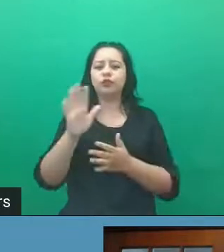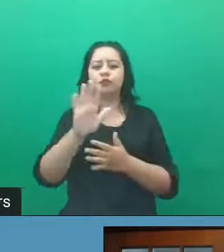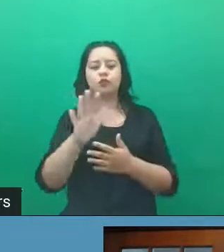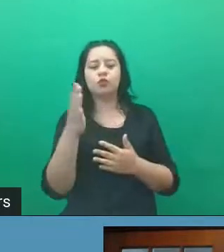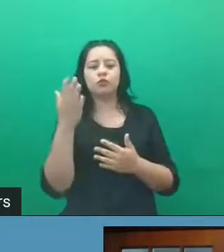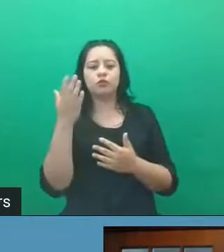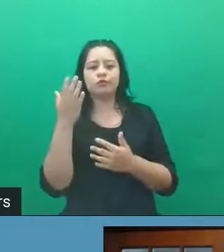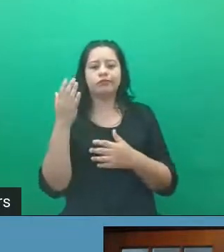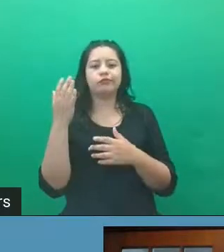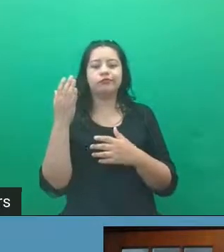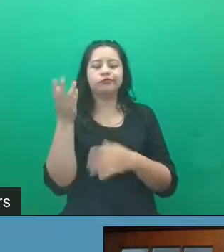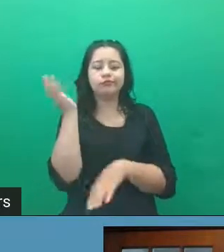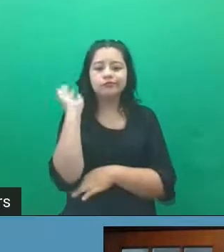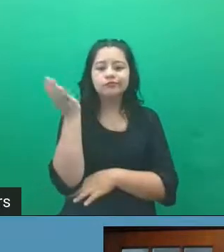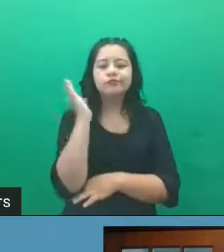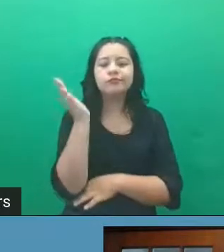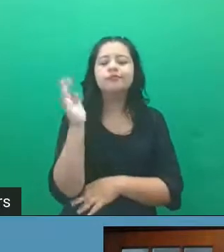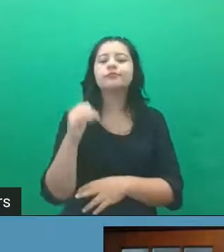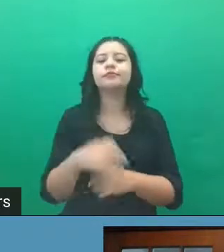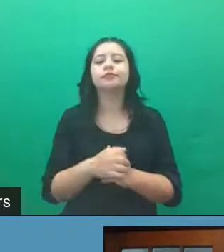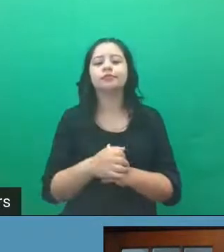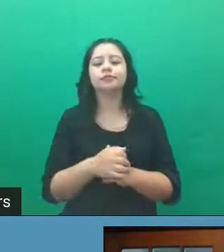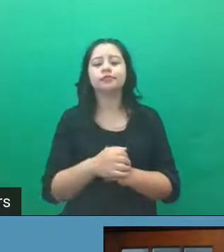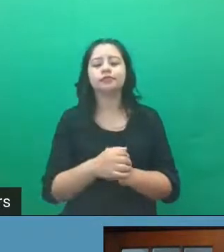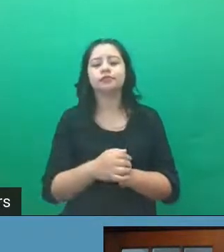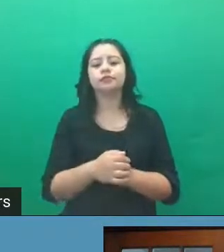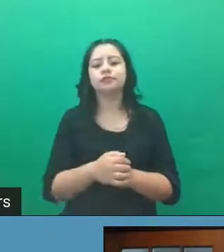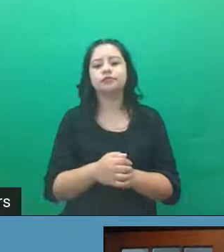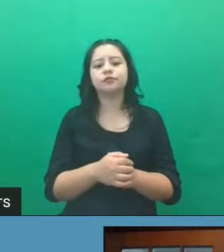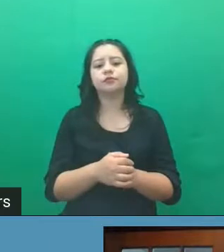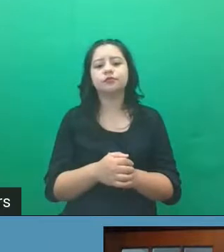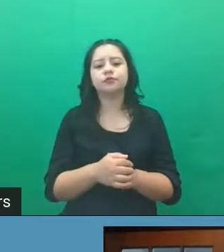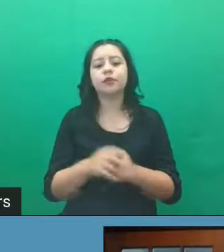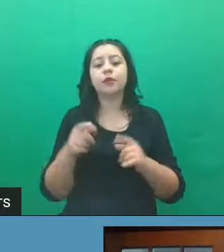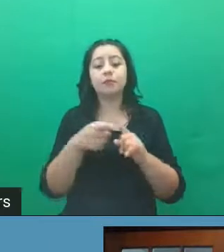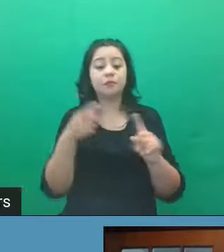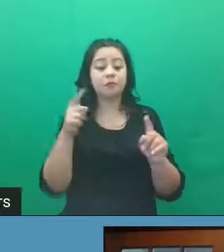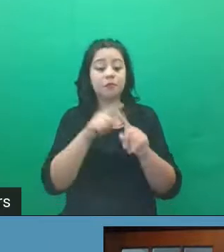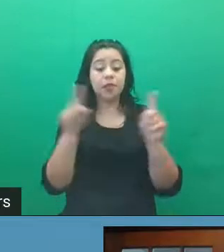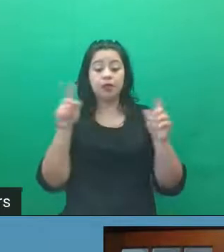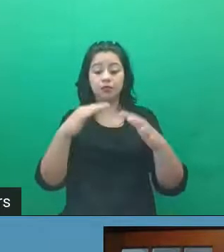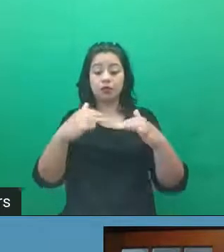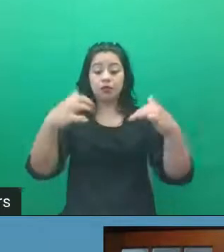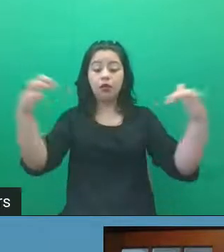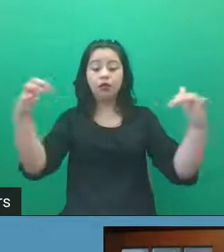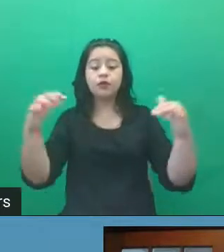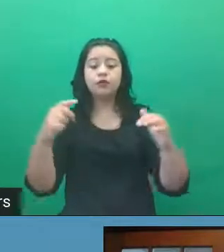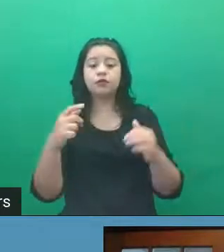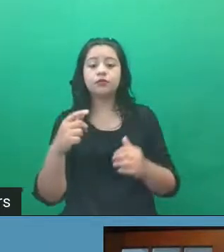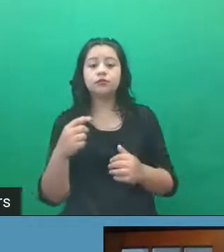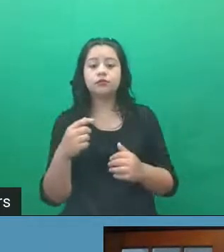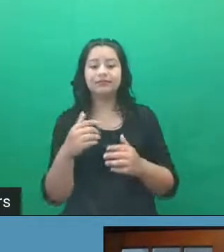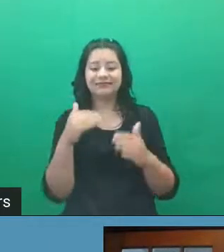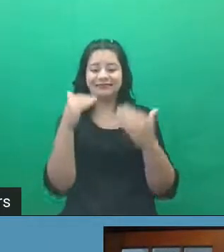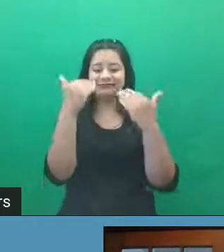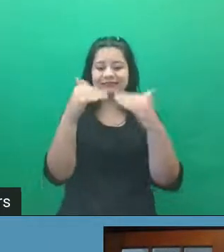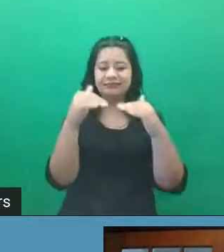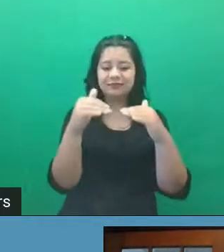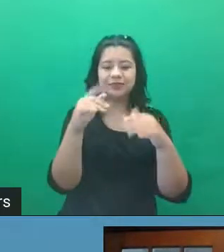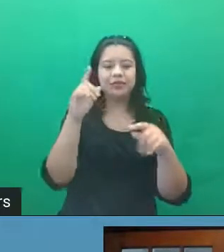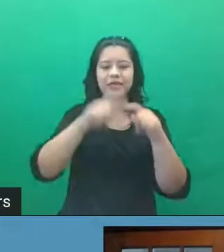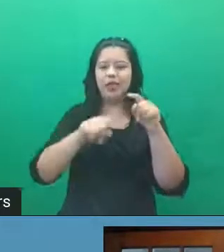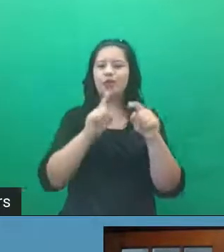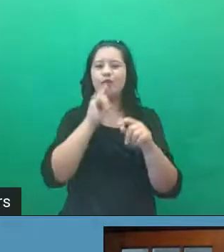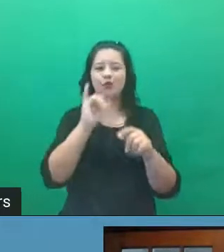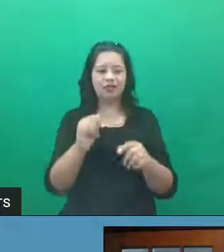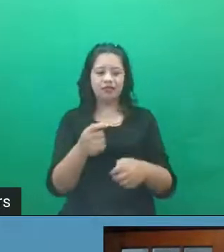a webinar it's great for a presentation, but the audience is limited pretty much to asking follow-up questions, and there's less